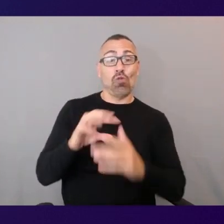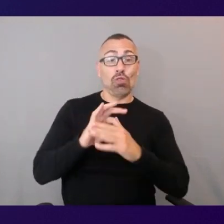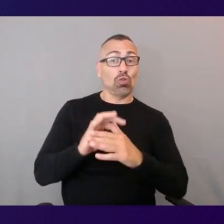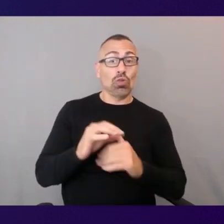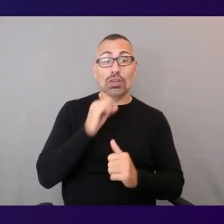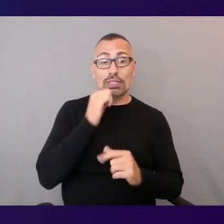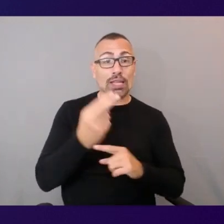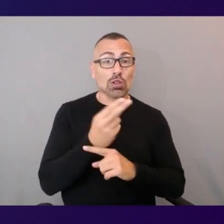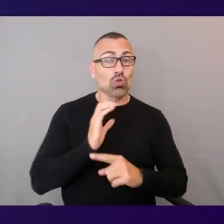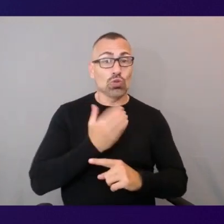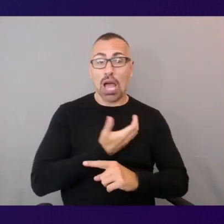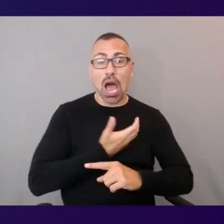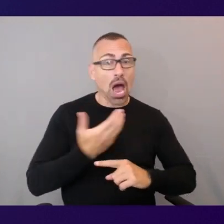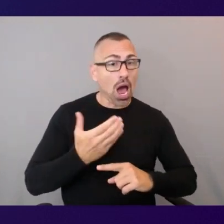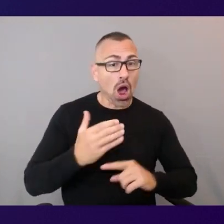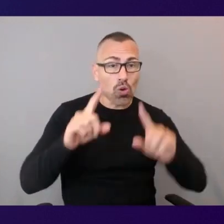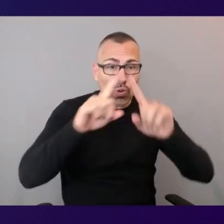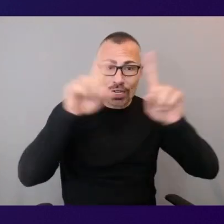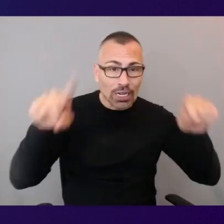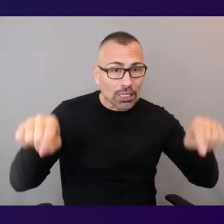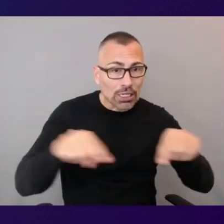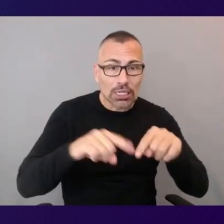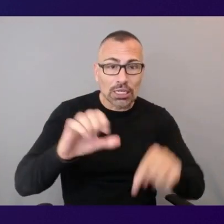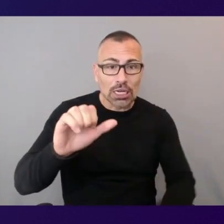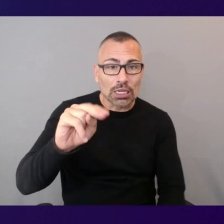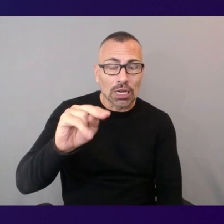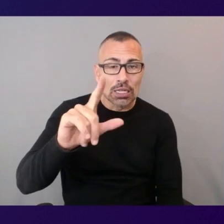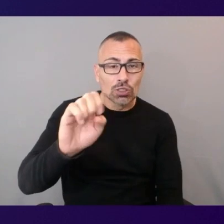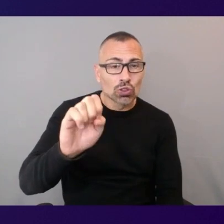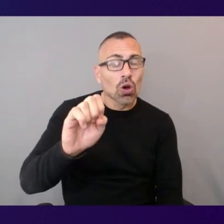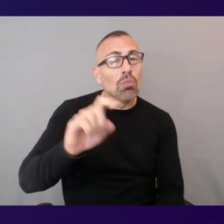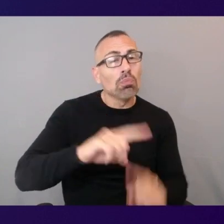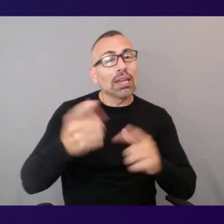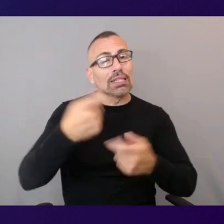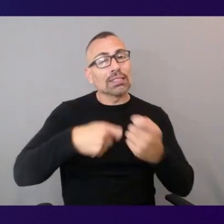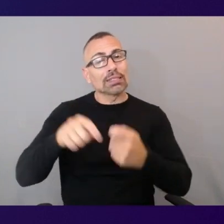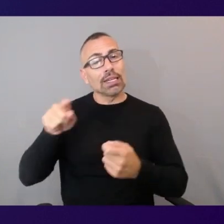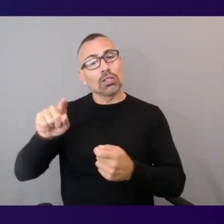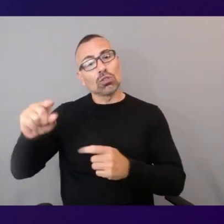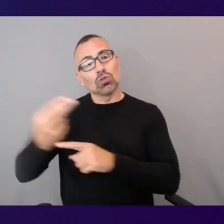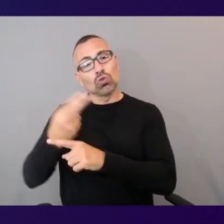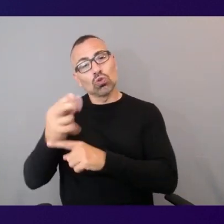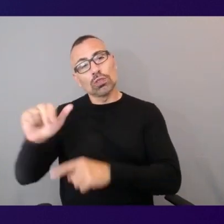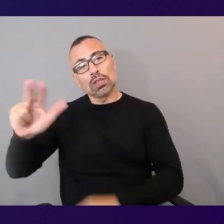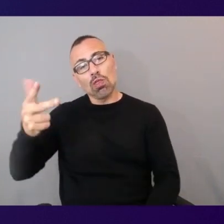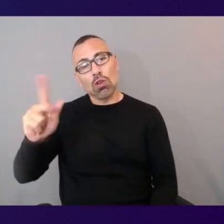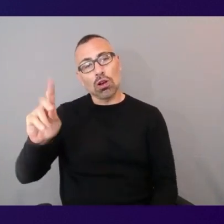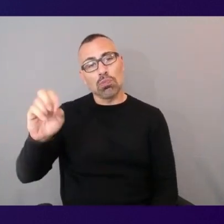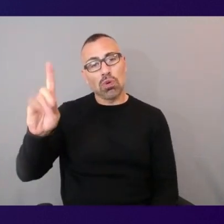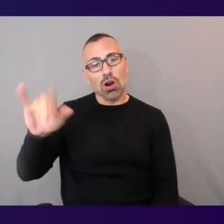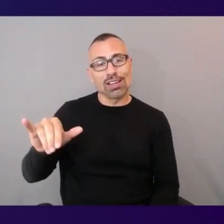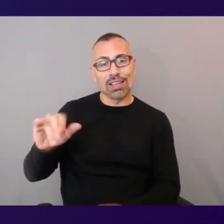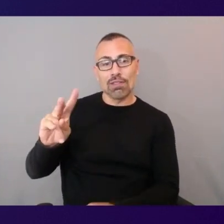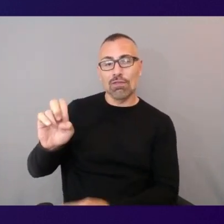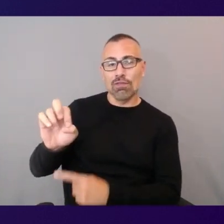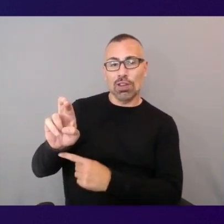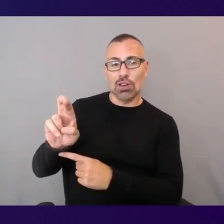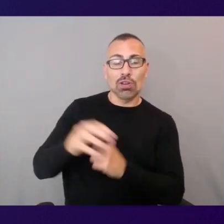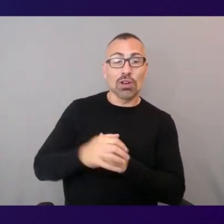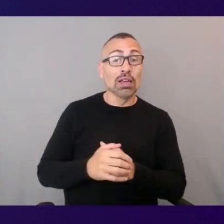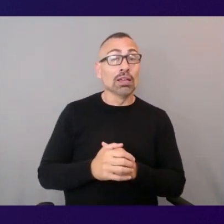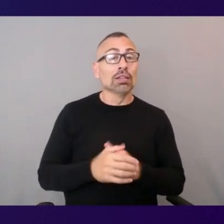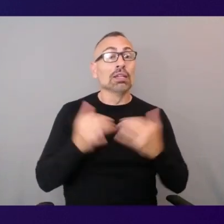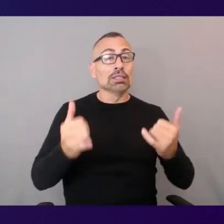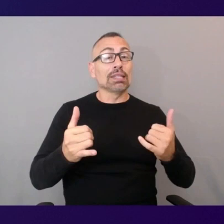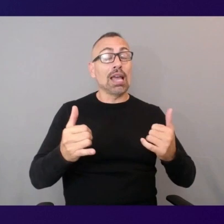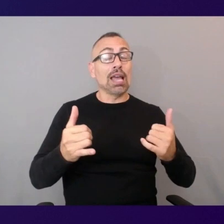VDI vendors, right? So that's the front end, right? Let's jump over to kind of the back end piece of the actual desktop itself, and